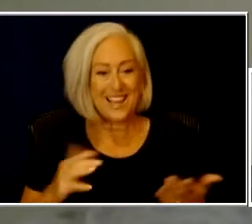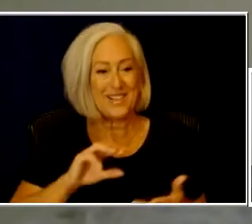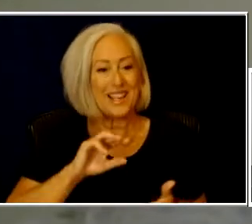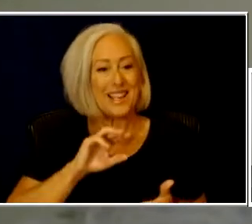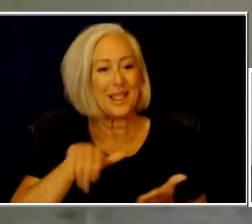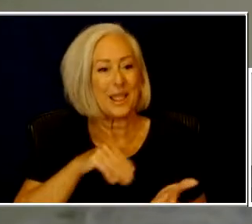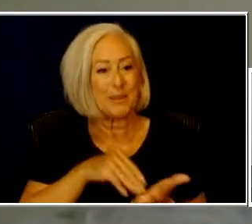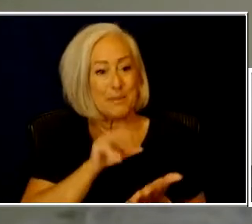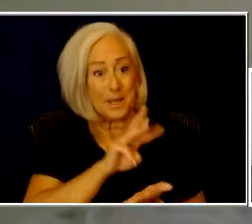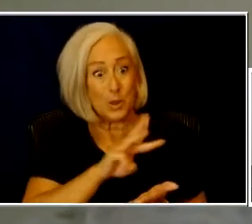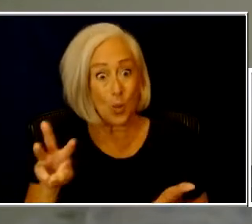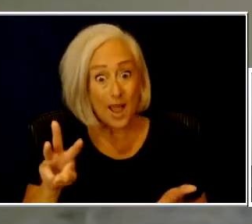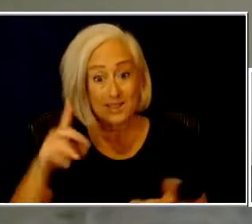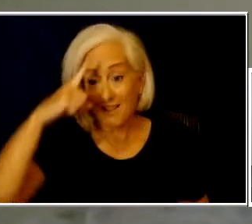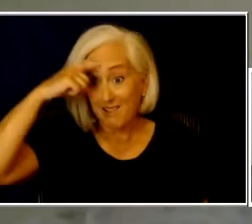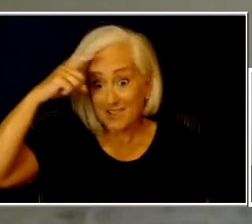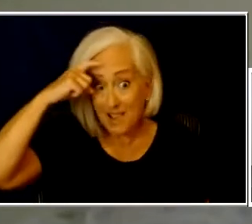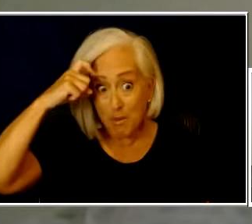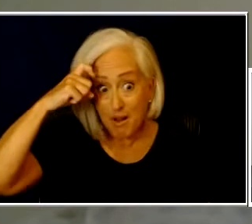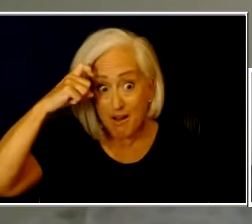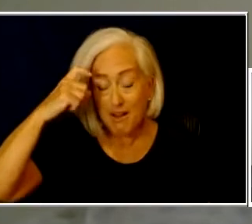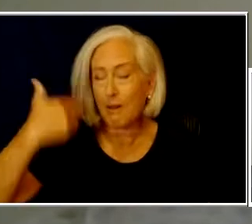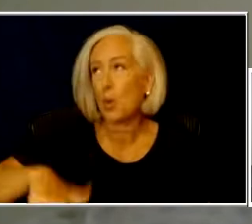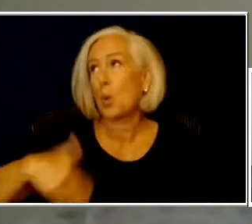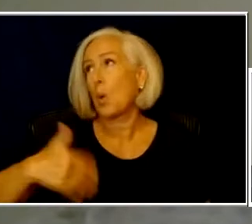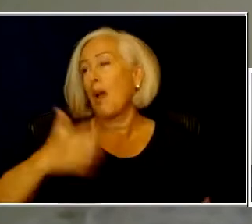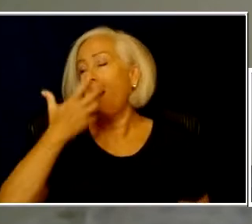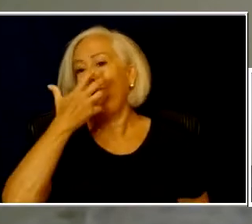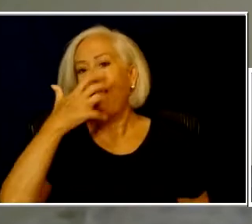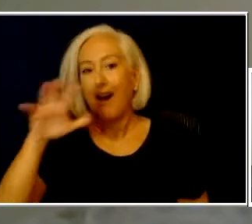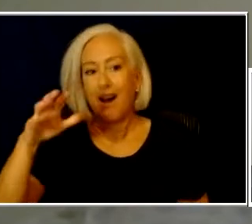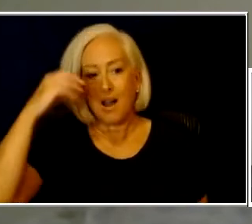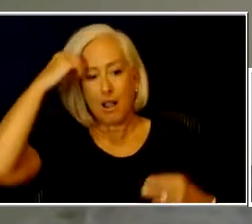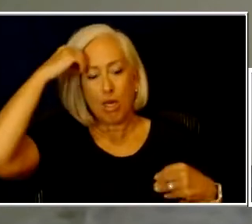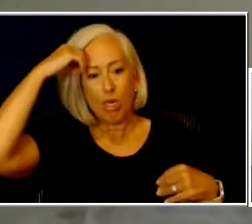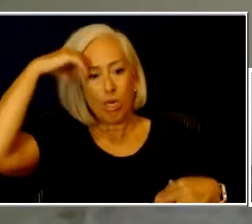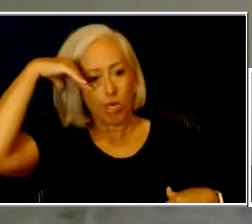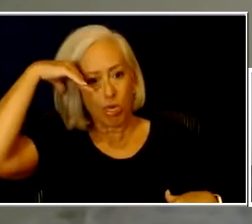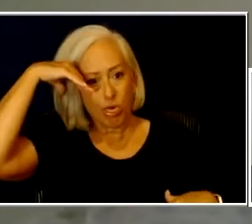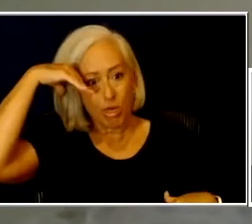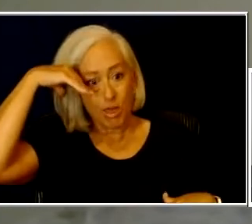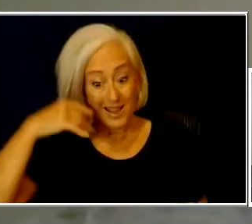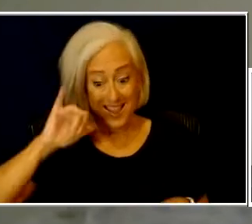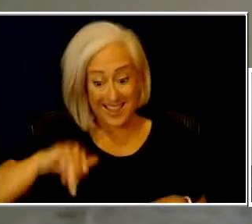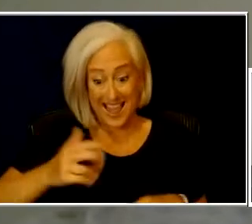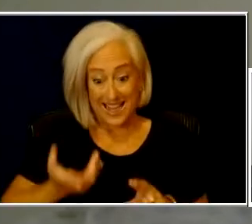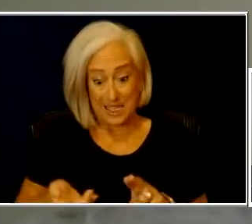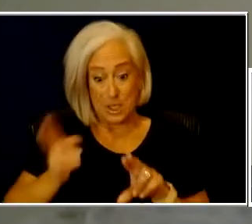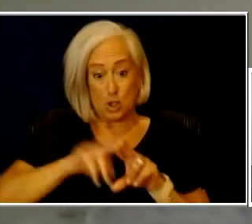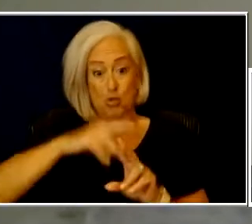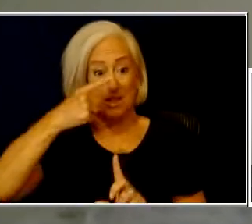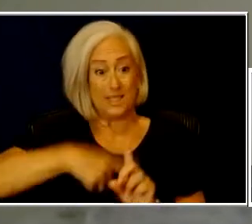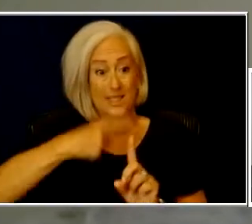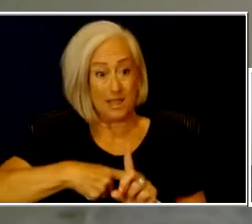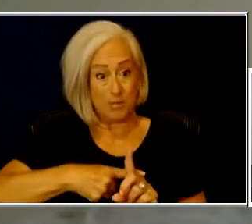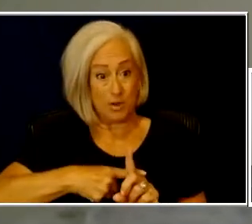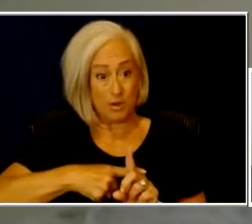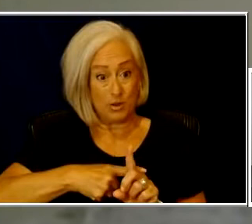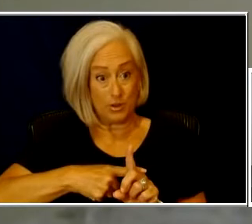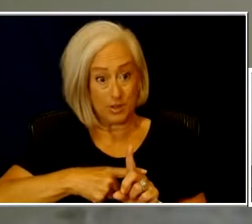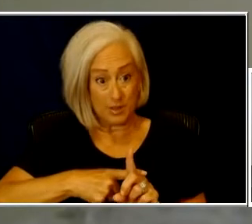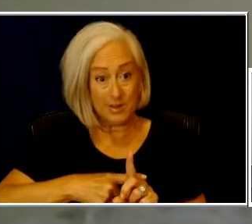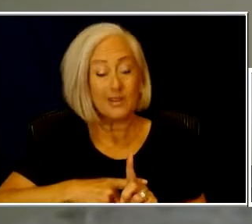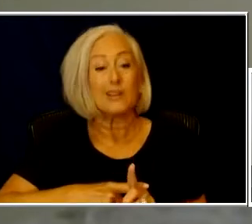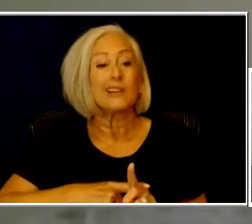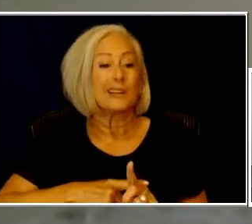hot. Summer is hot, very humid, and increased temperatures also increases mood, or decreases mood. So we're